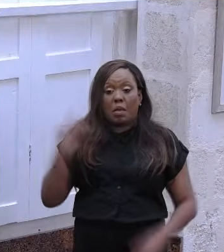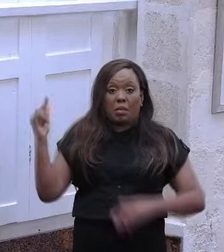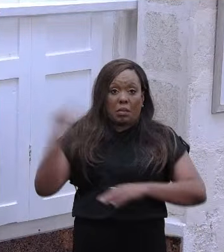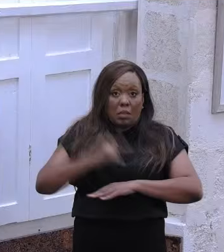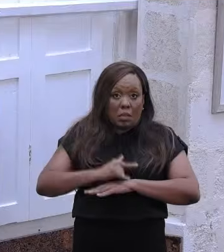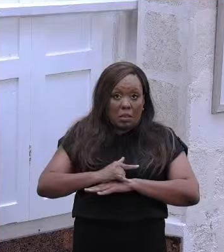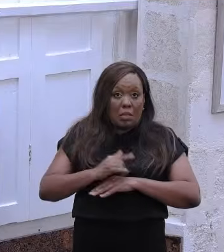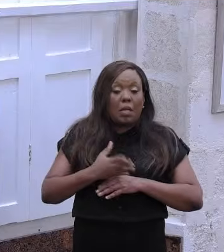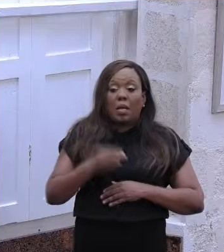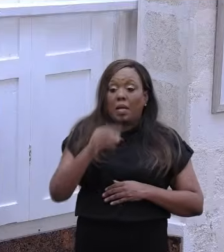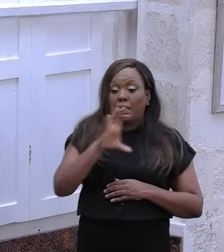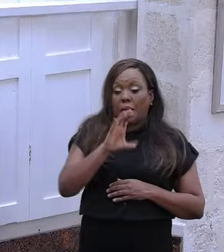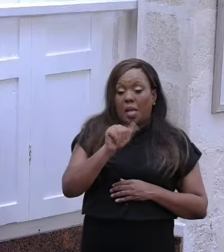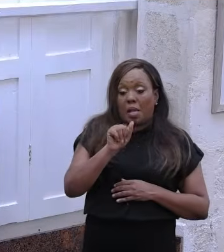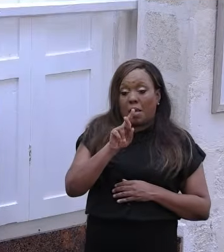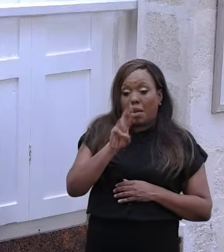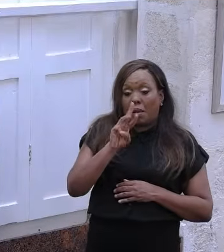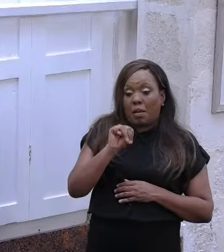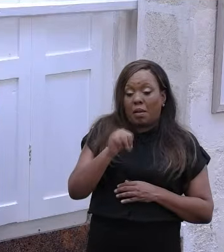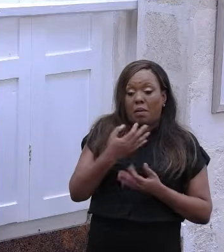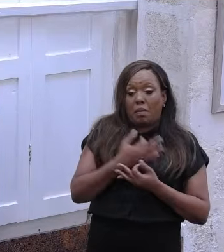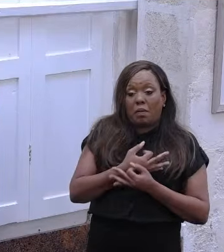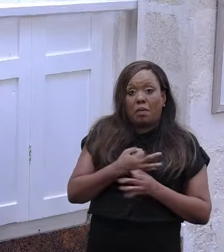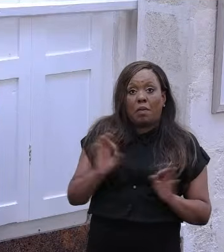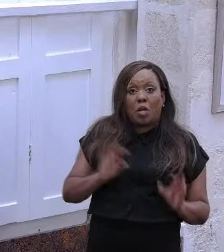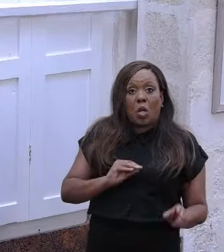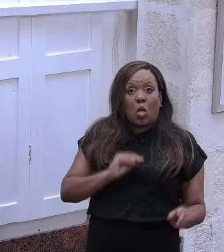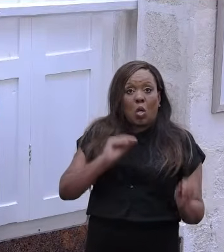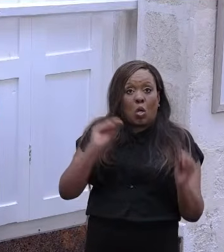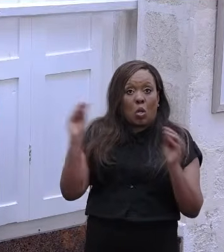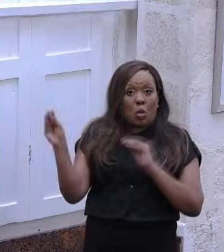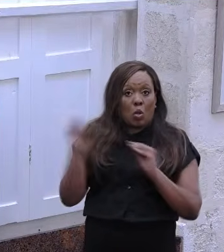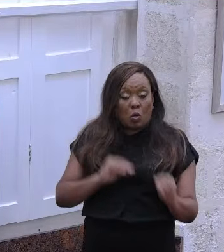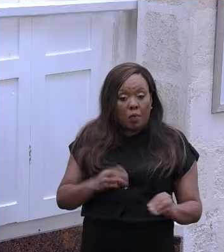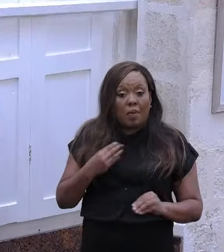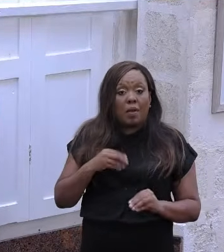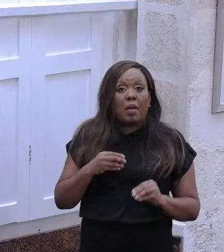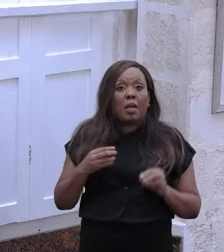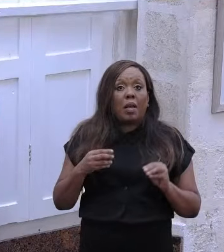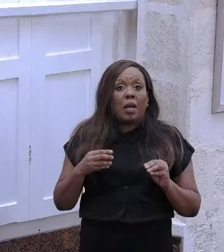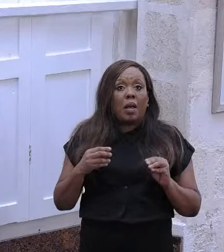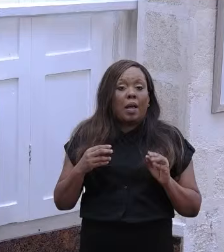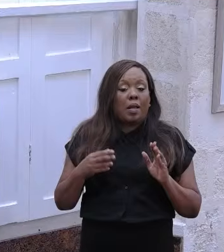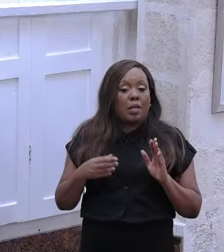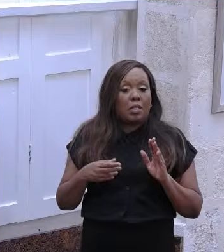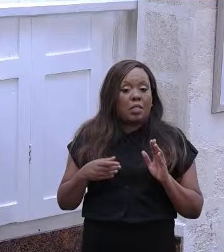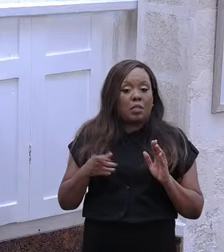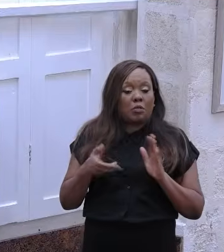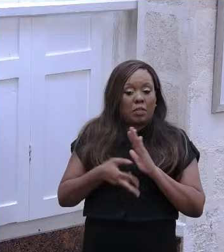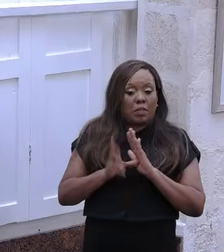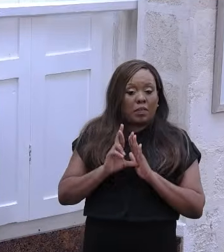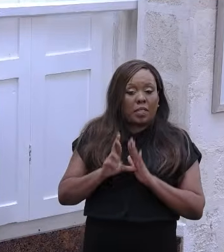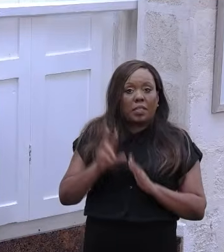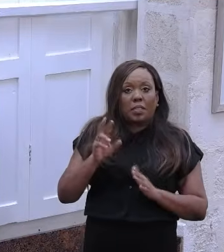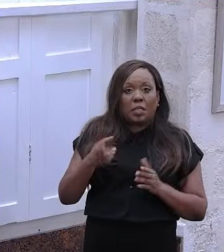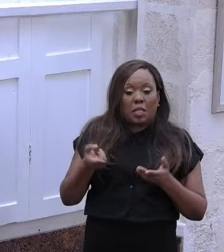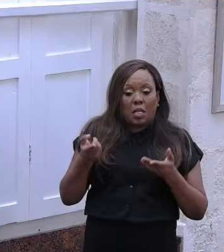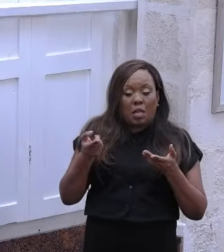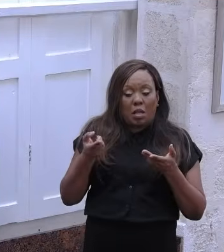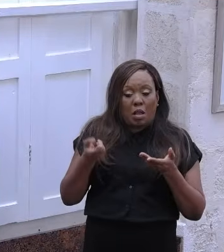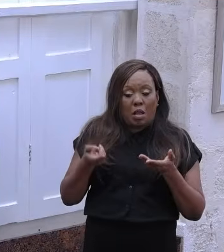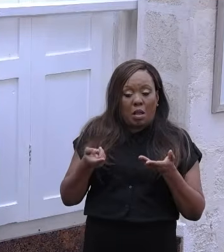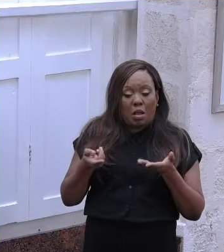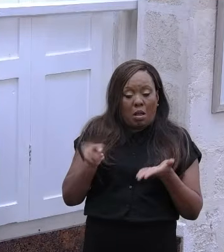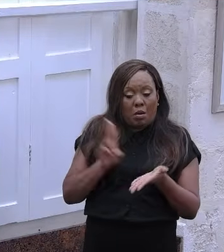CARICOM free movement under Articles 32-38 of the revised Treaty of Chaguaramas. And we heard some of that discussion earlier. And between